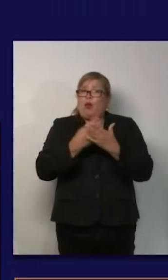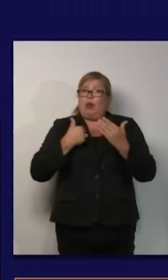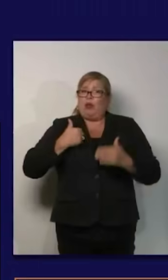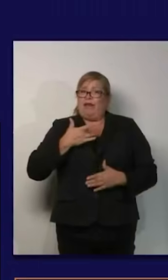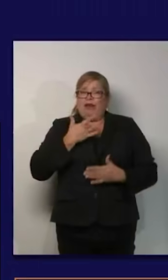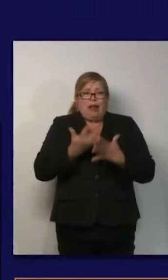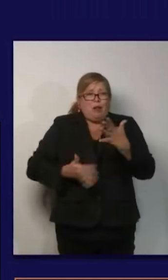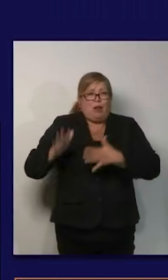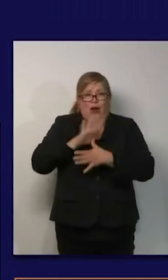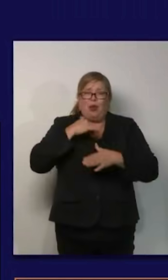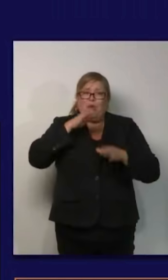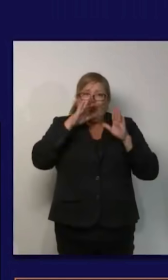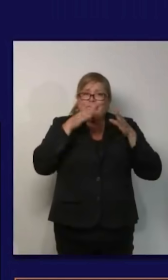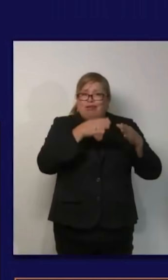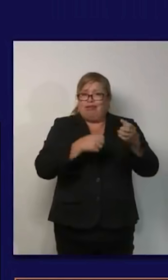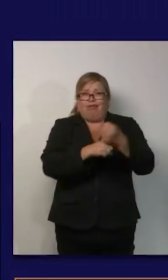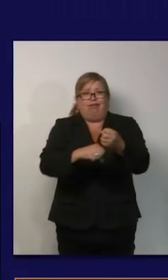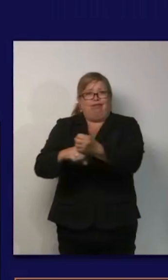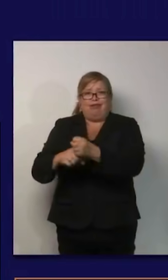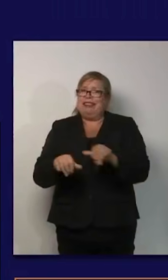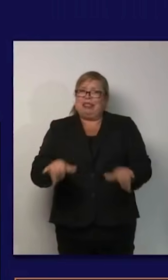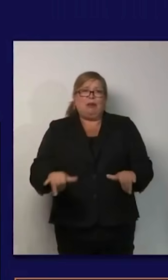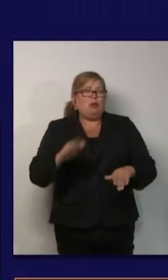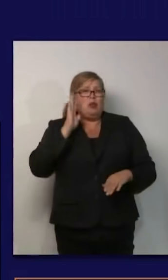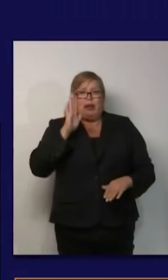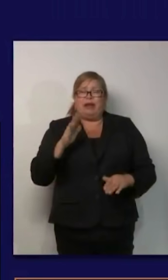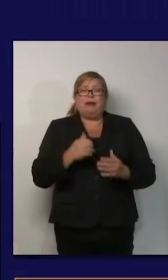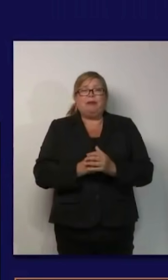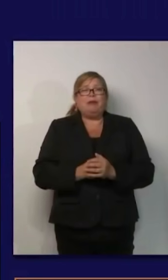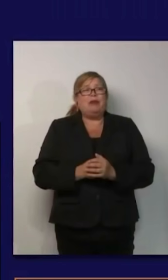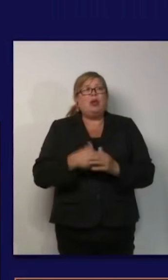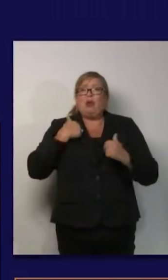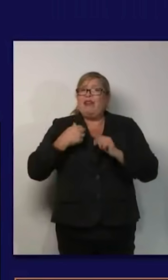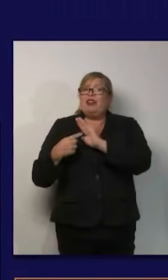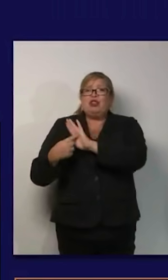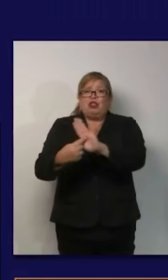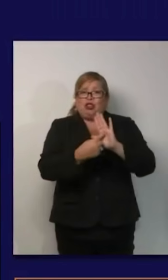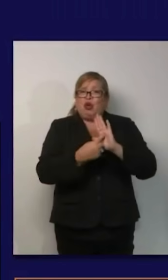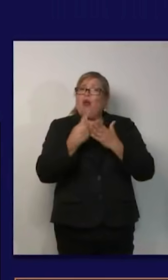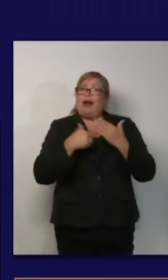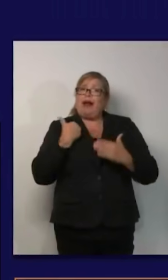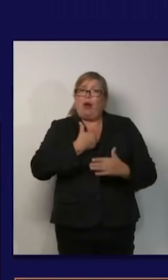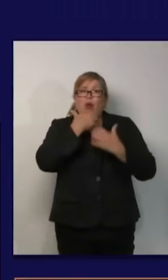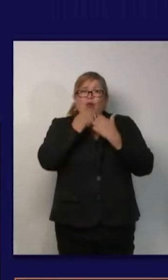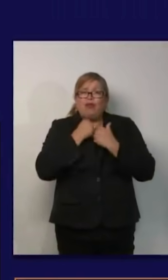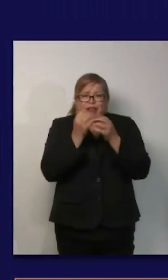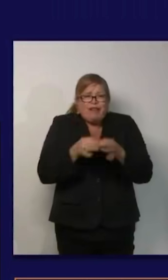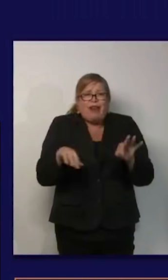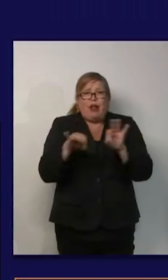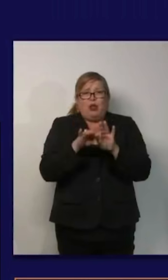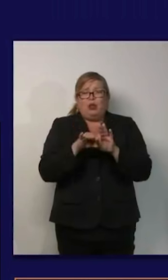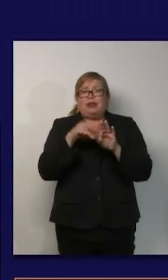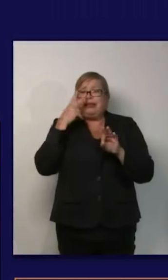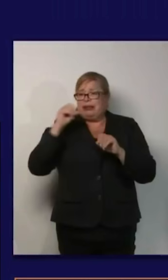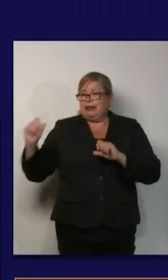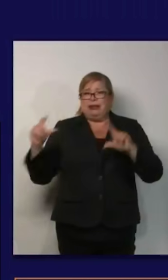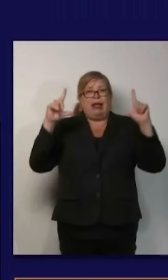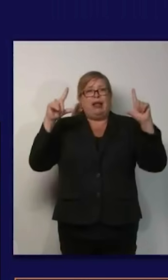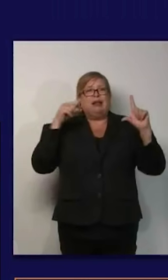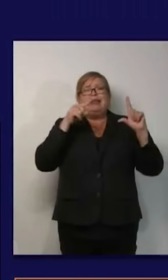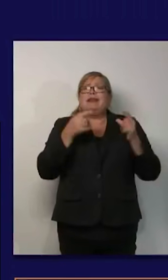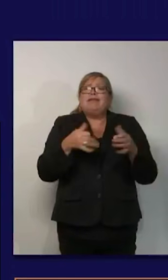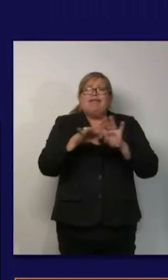core values, those core principles, I think are well reflected in the slide you see next to me. Public